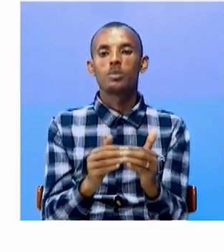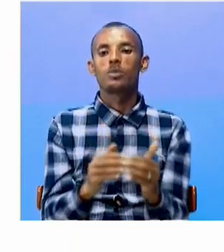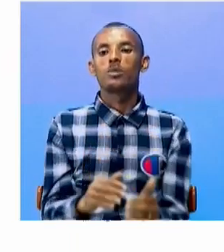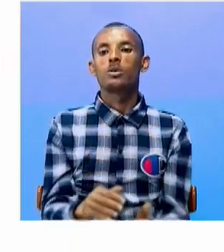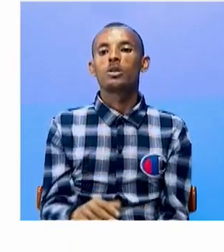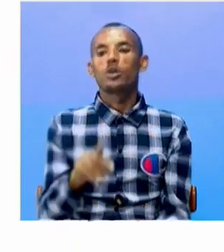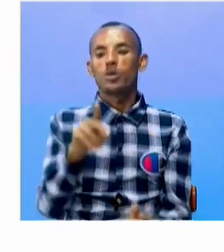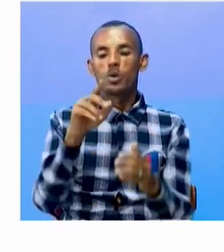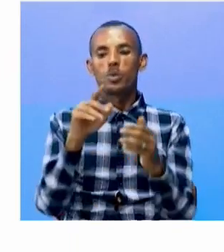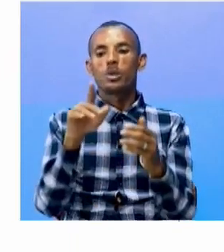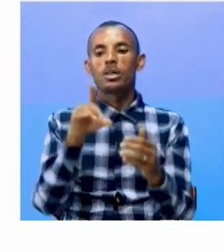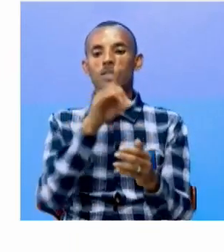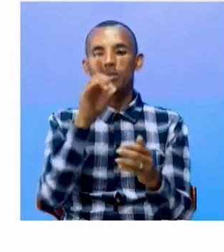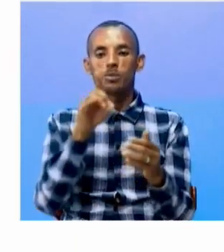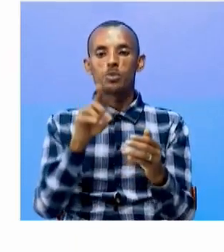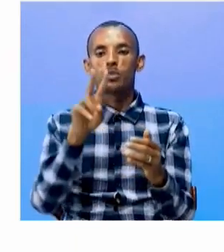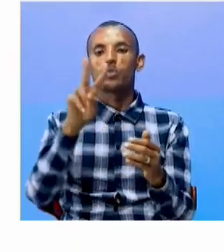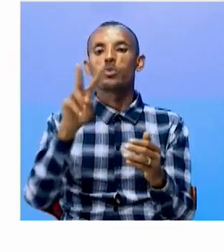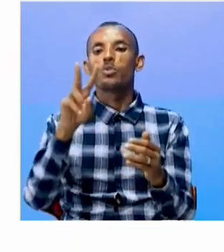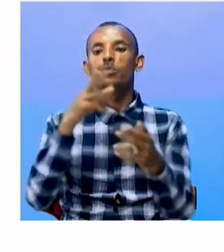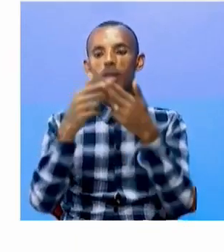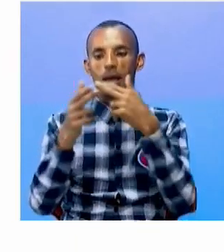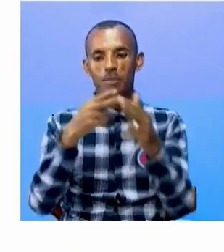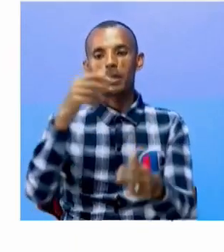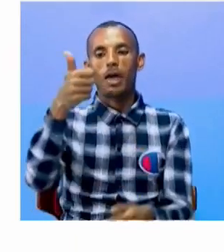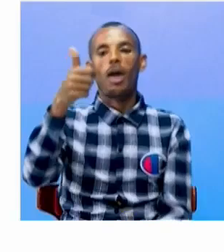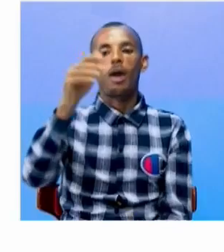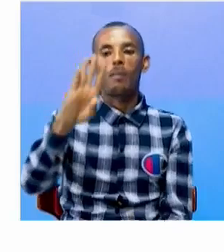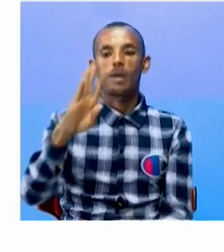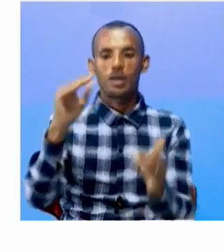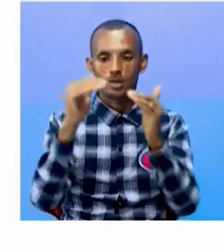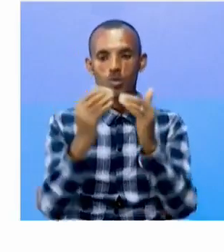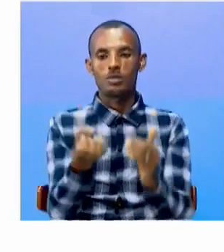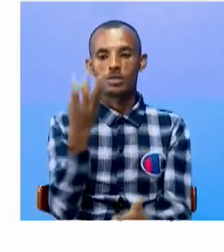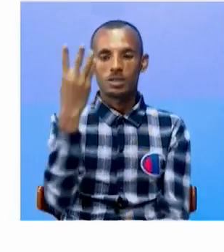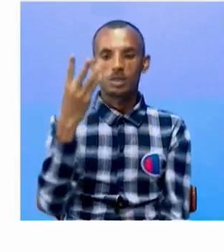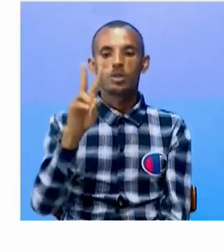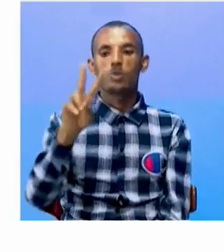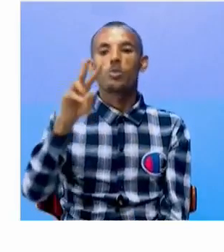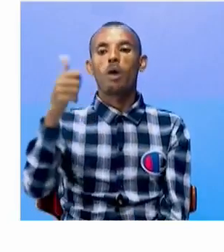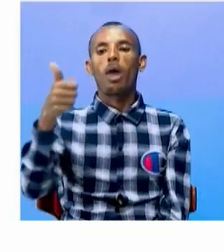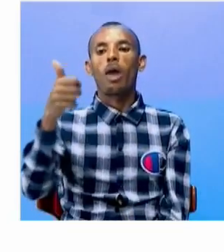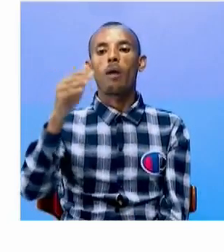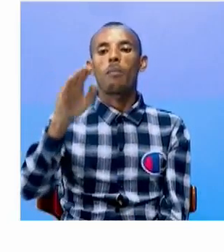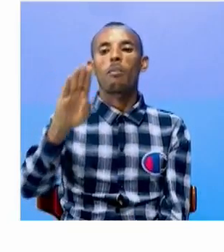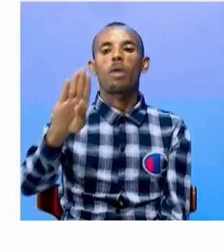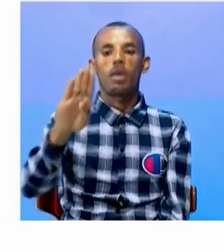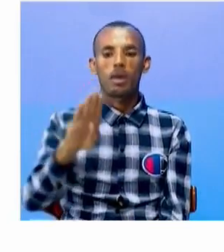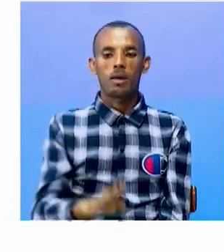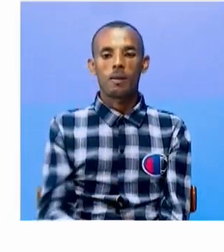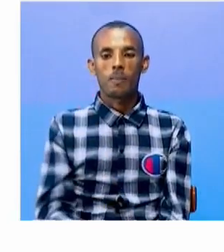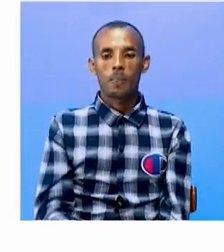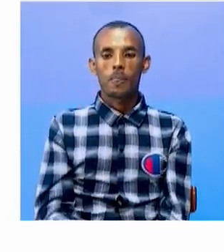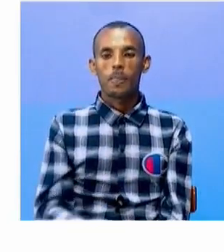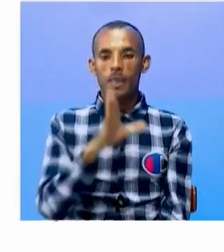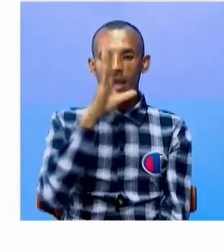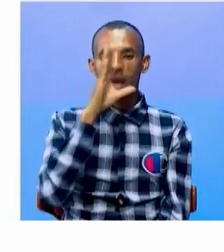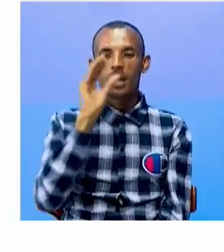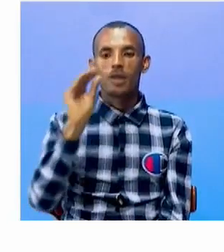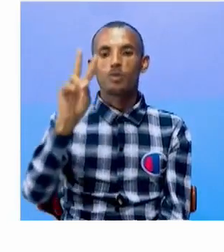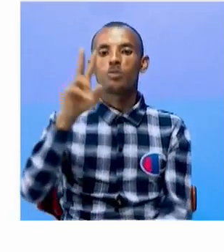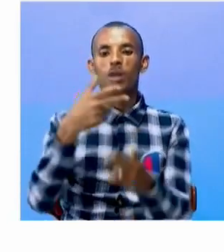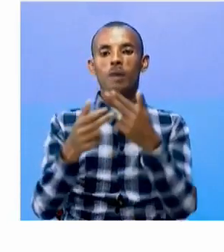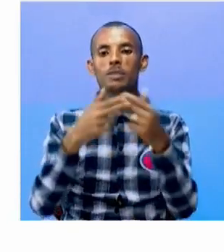you distribute 2 on AB, 2 times AB, it gives you 2AB. And 2